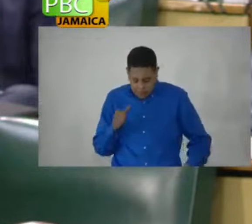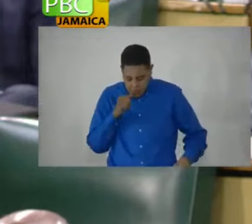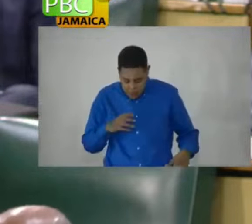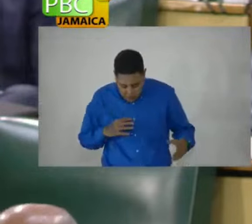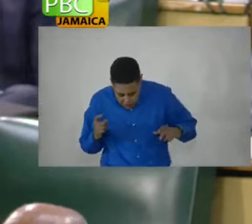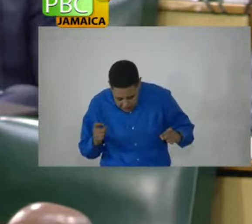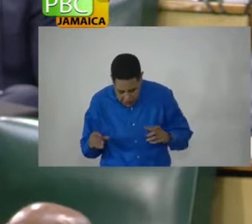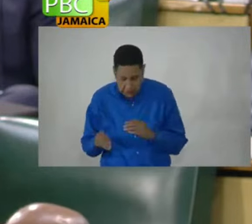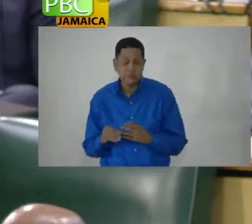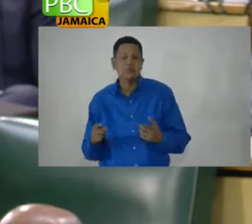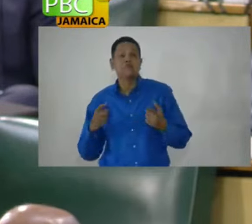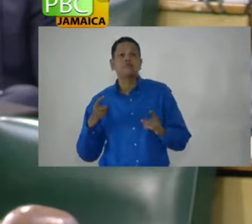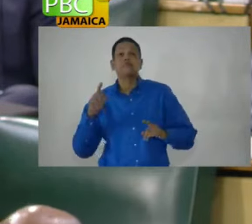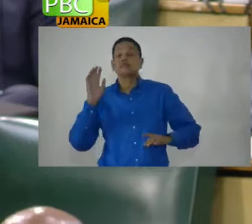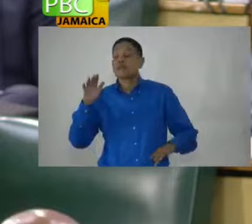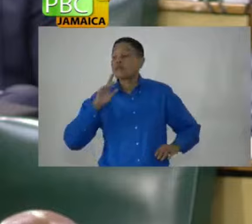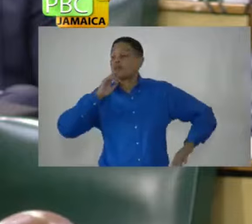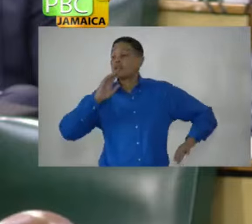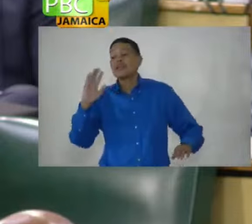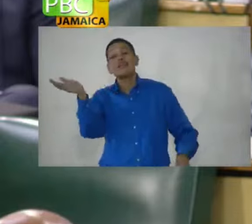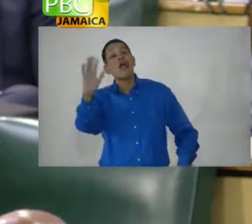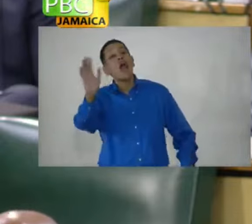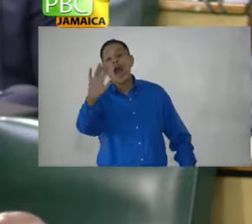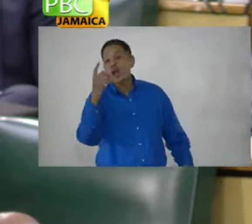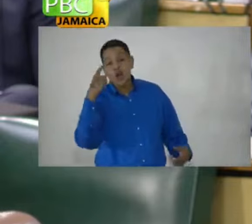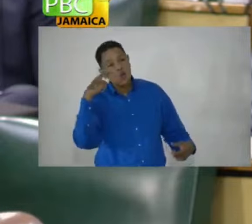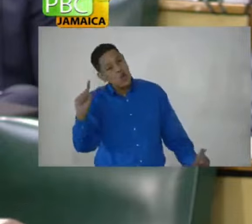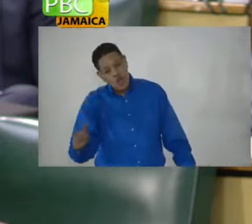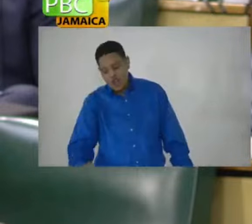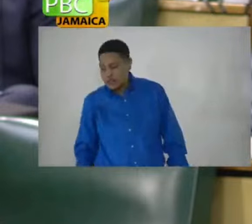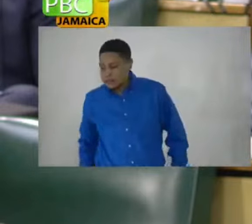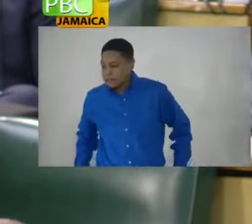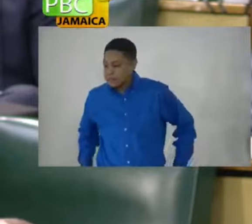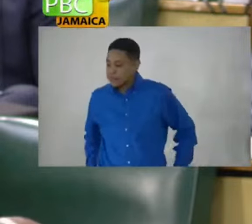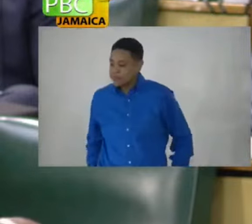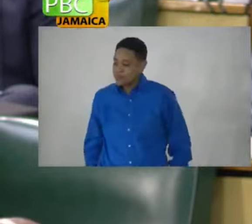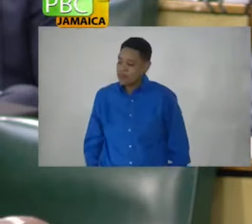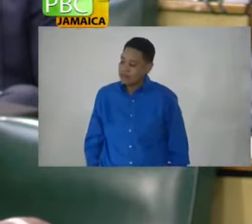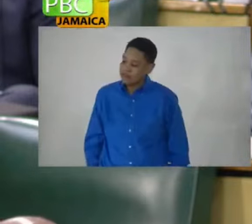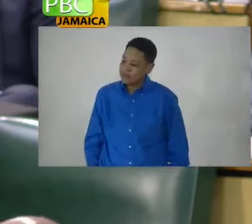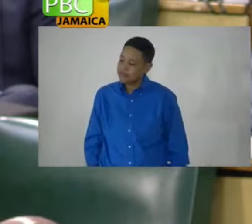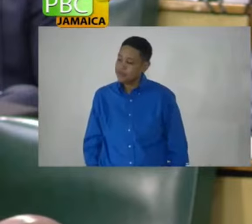Madam Speaker, it now go work. It now go work.